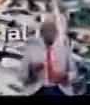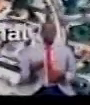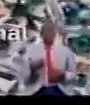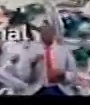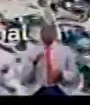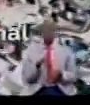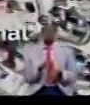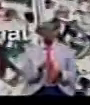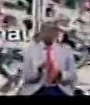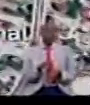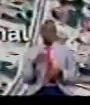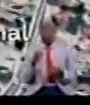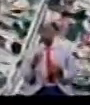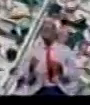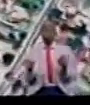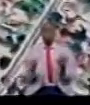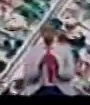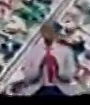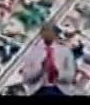prosperity.